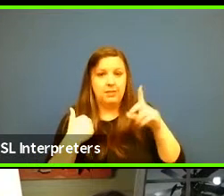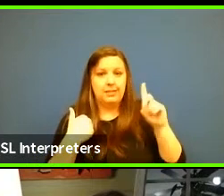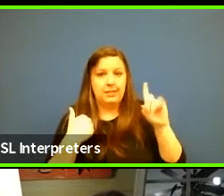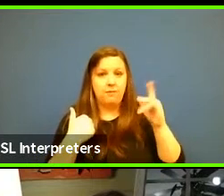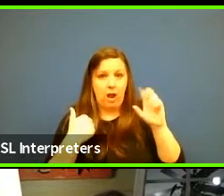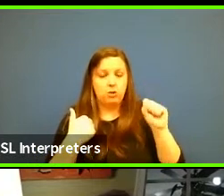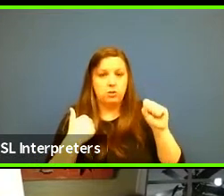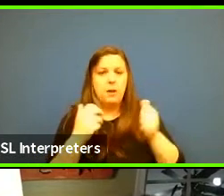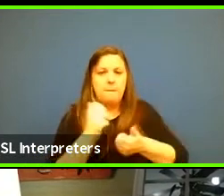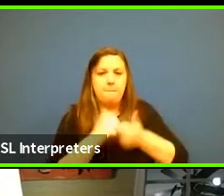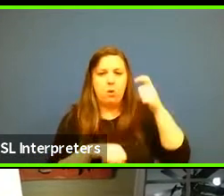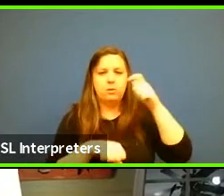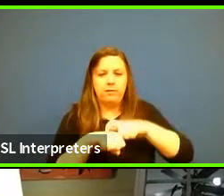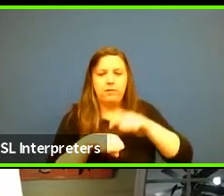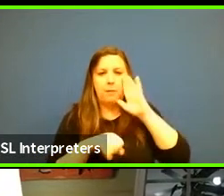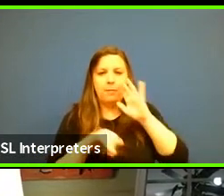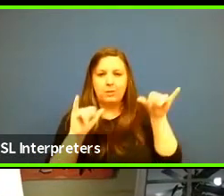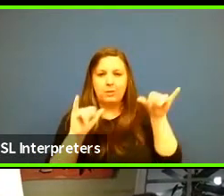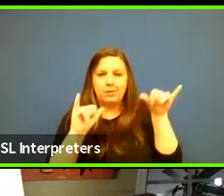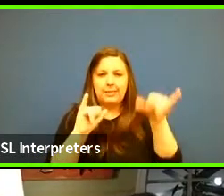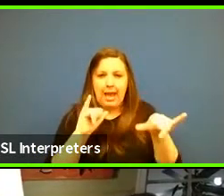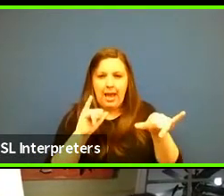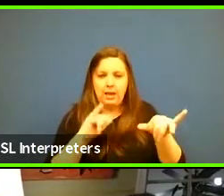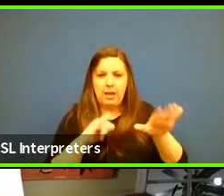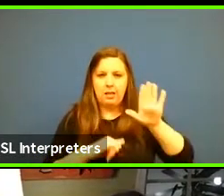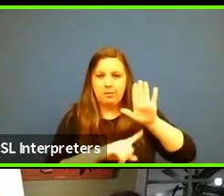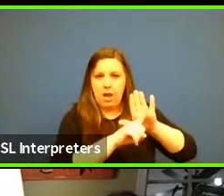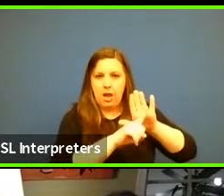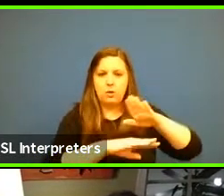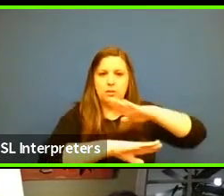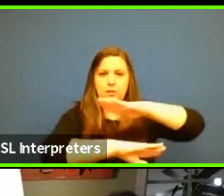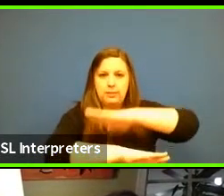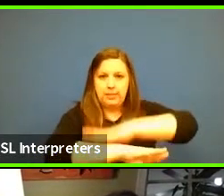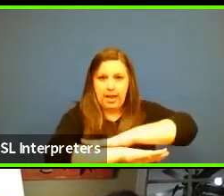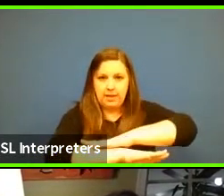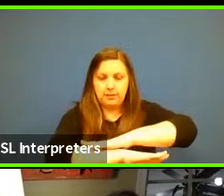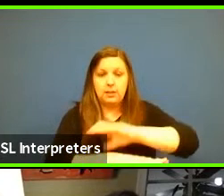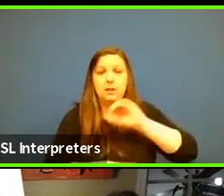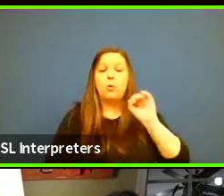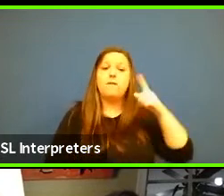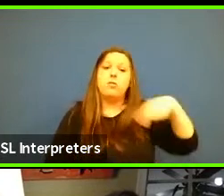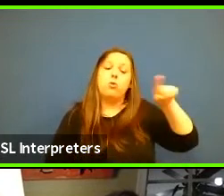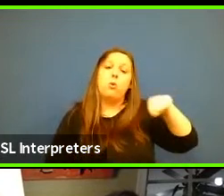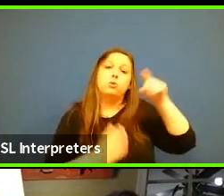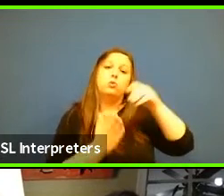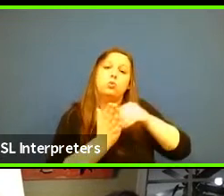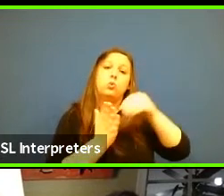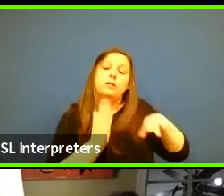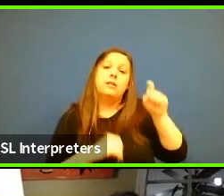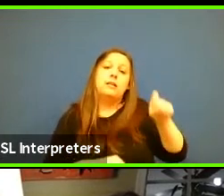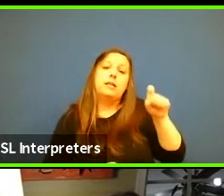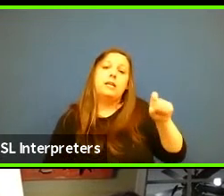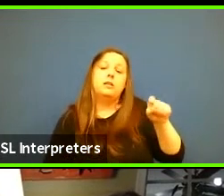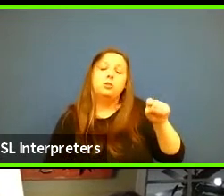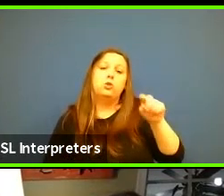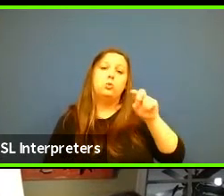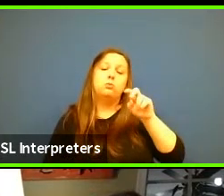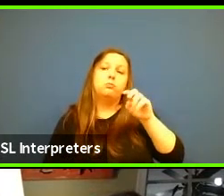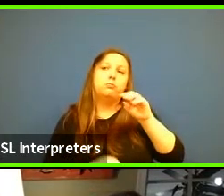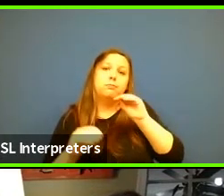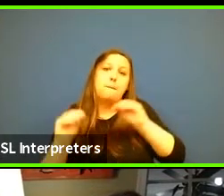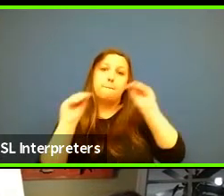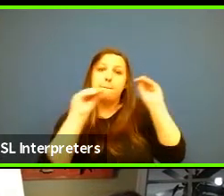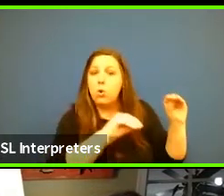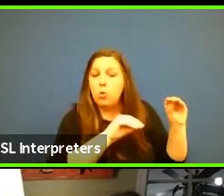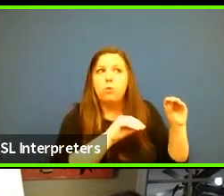their stationary, at their desk. Now, if those students had to go somewhere, let's just say it was a group of students that needed